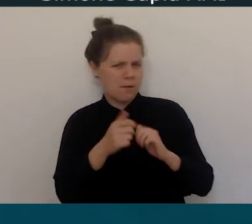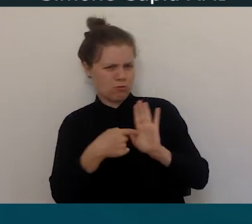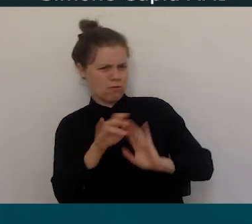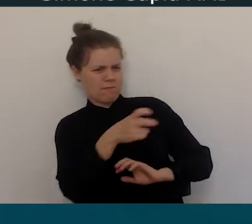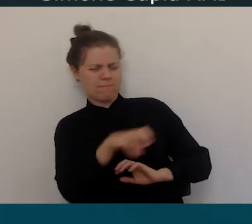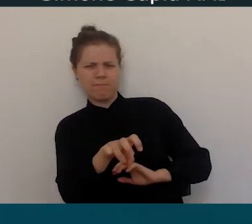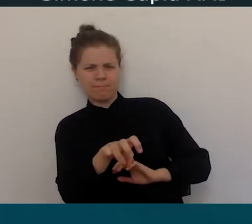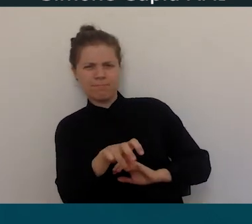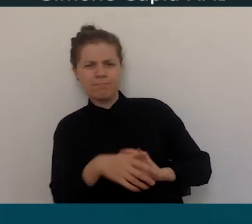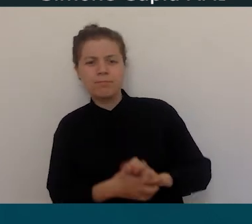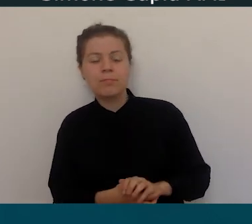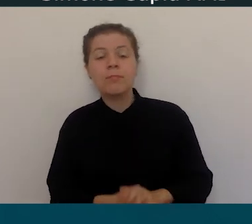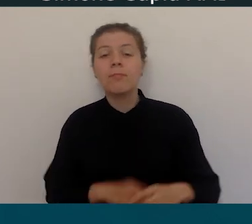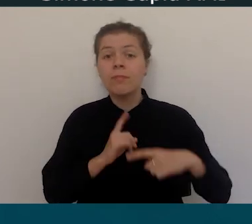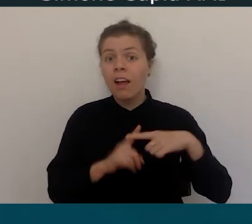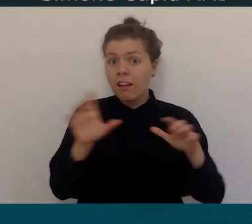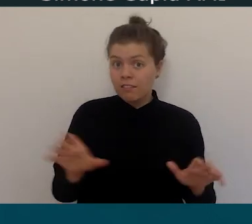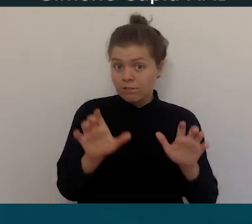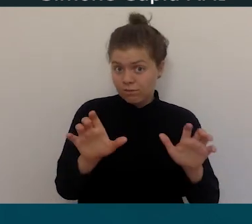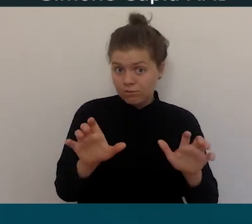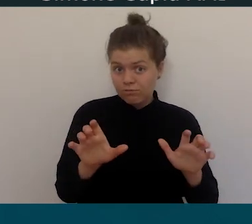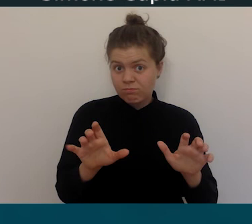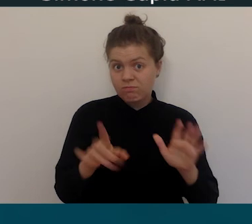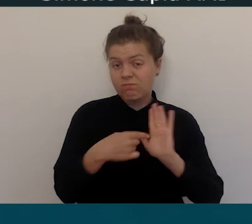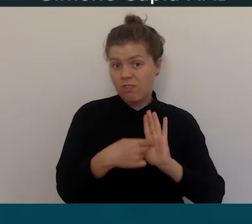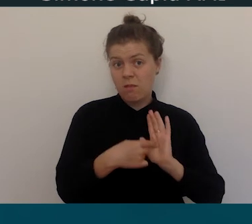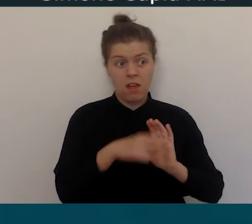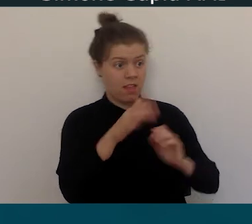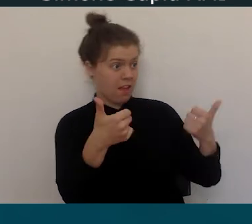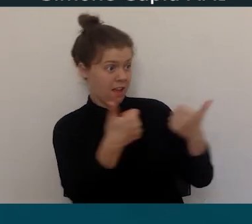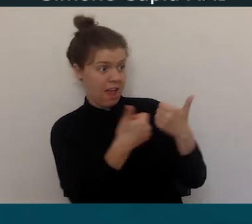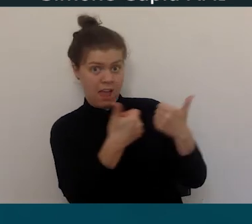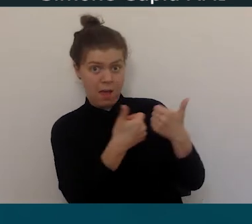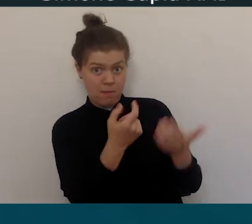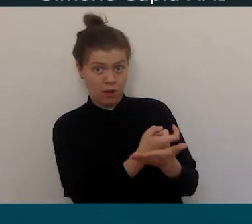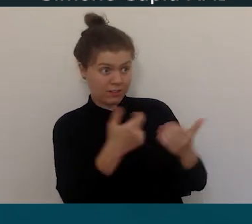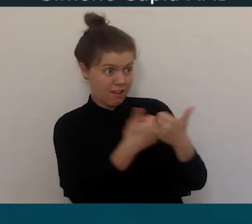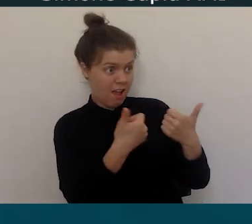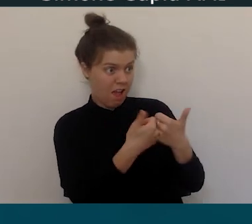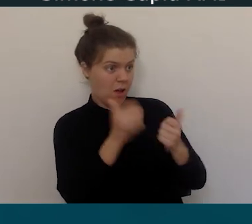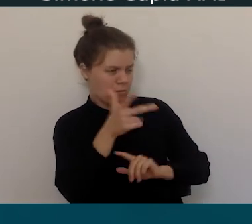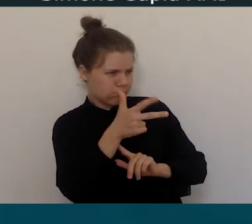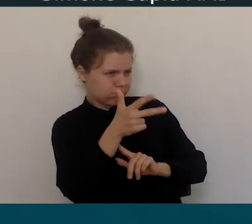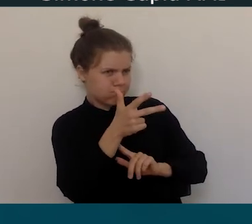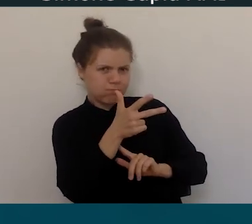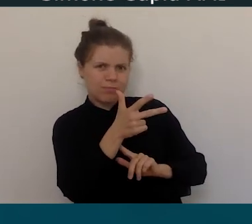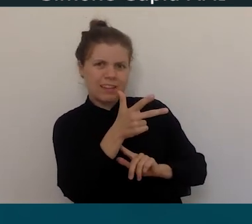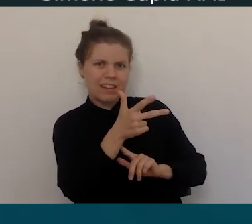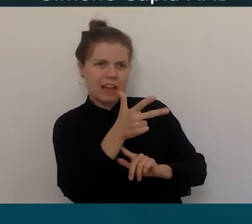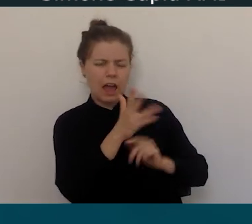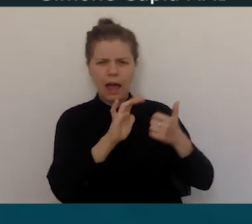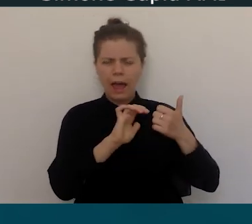say you're going to cover a couple minutes of the actual hockey game. How are you going to portray to somebody who can't see